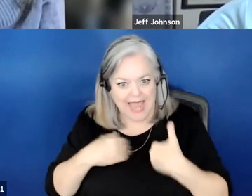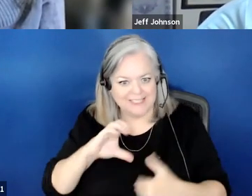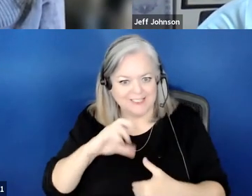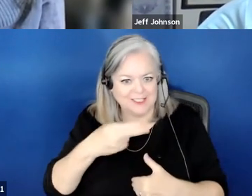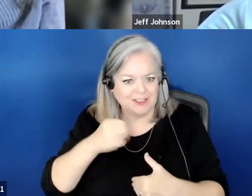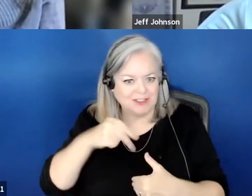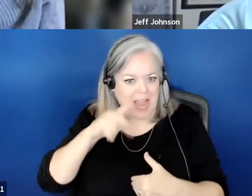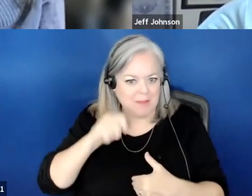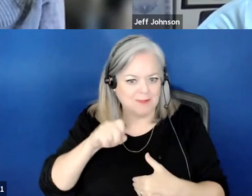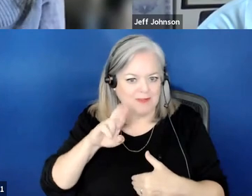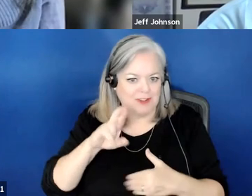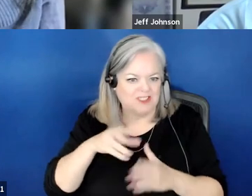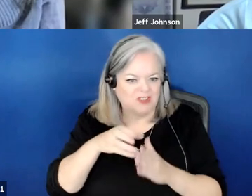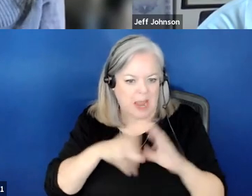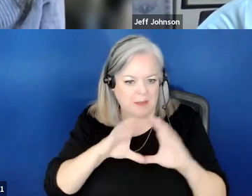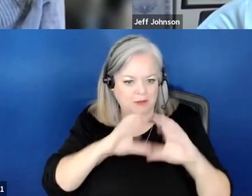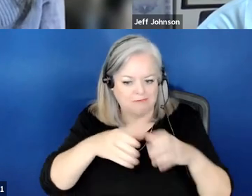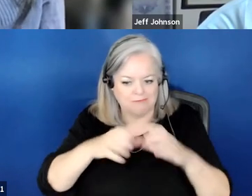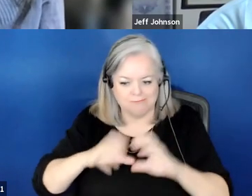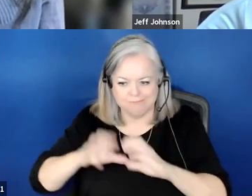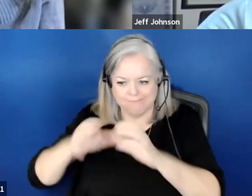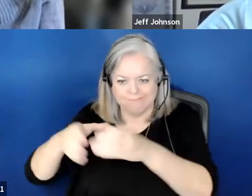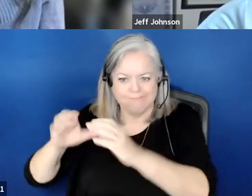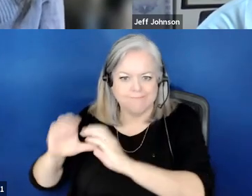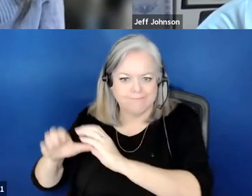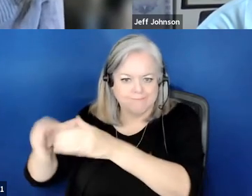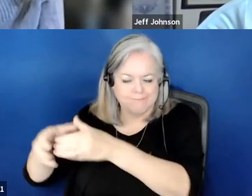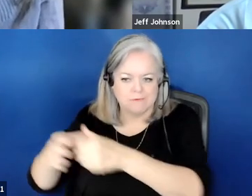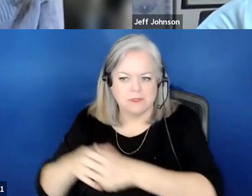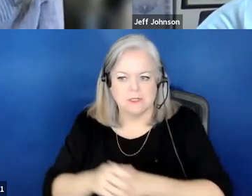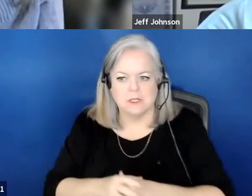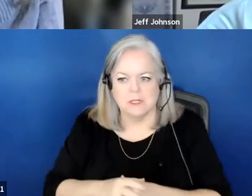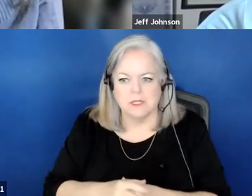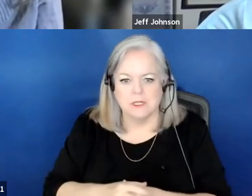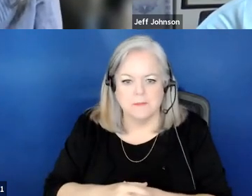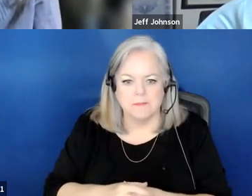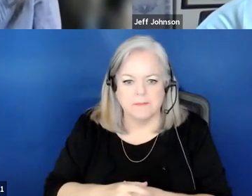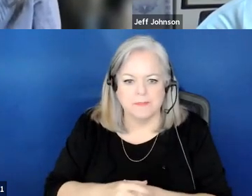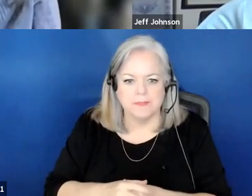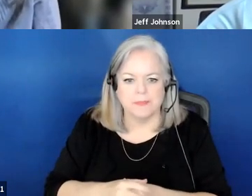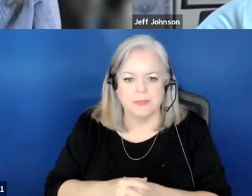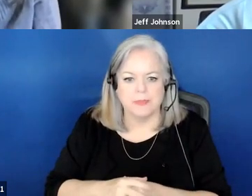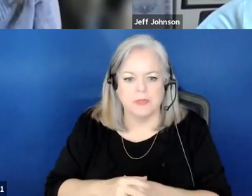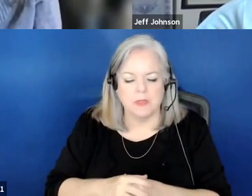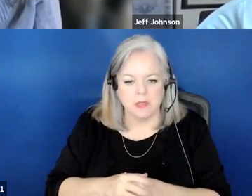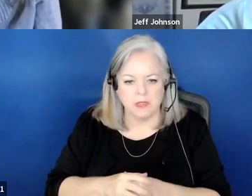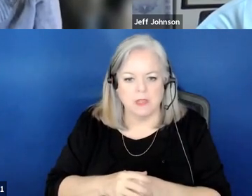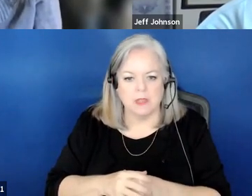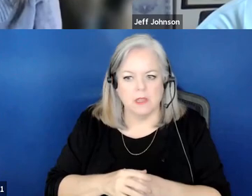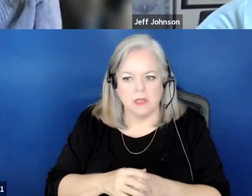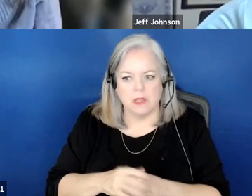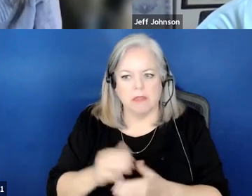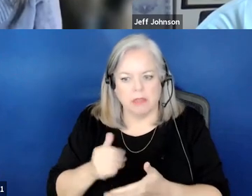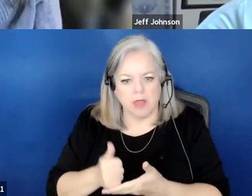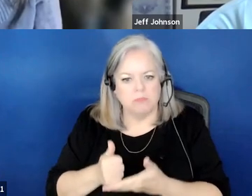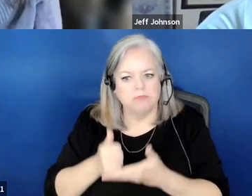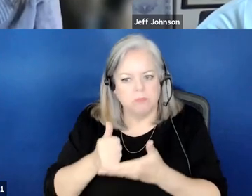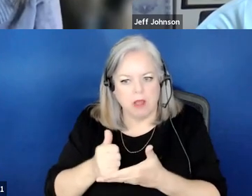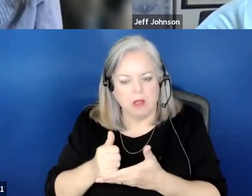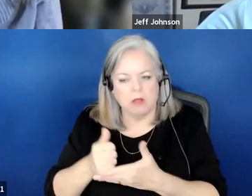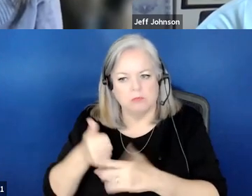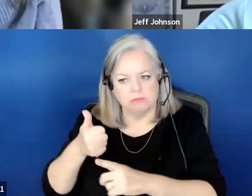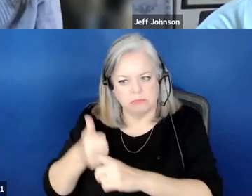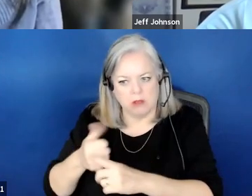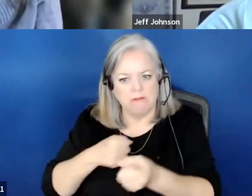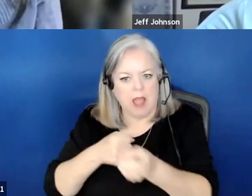They're not all need self-advocacy coming in power and that's why they are